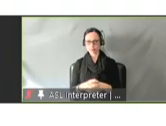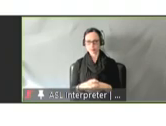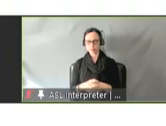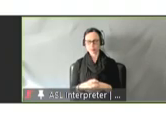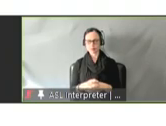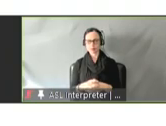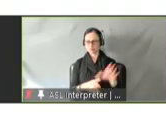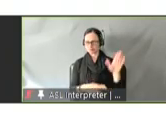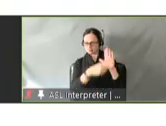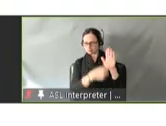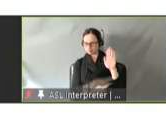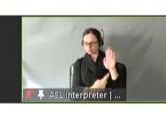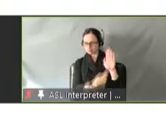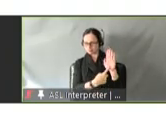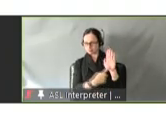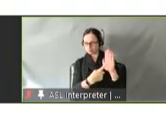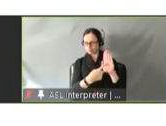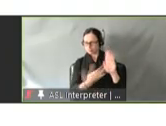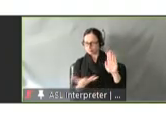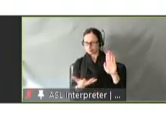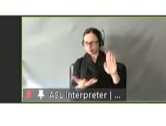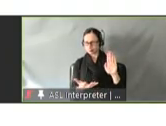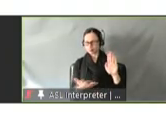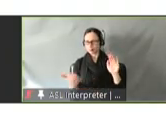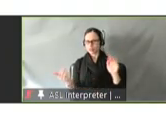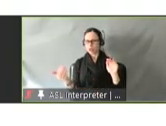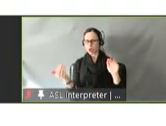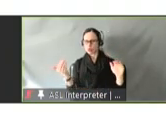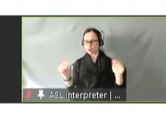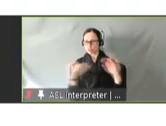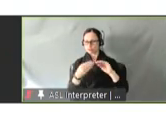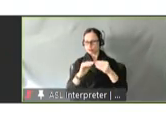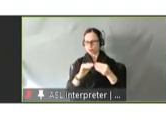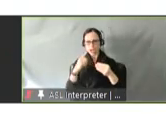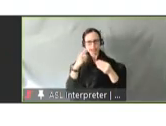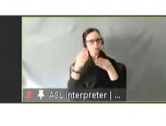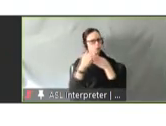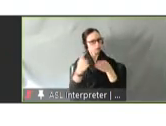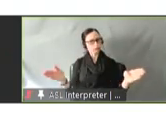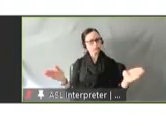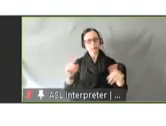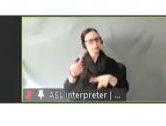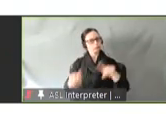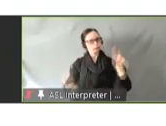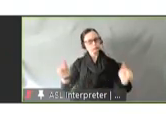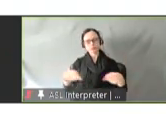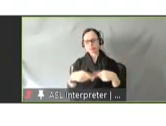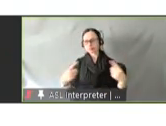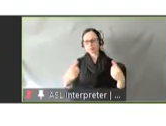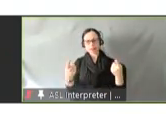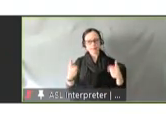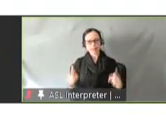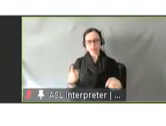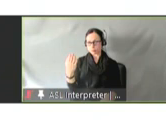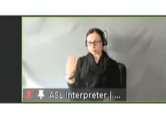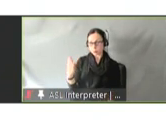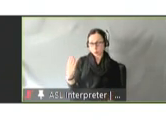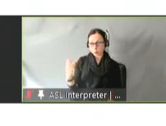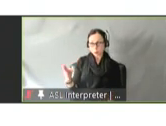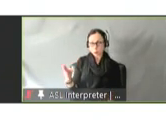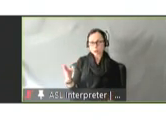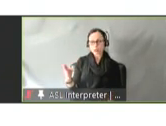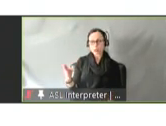So this slide shows the relative rates of a wide range of adverse events following vaccination in the blue